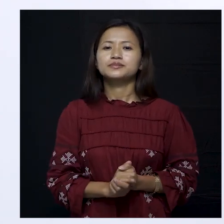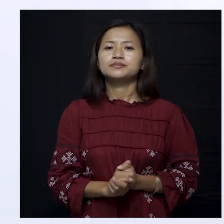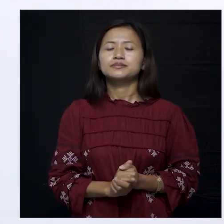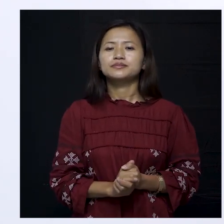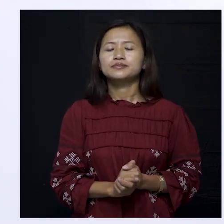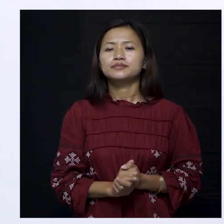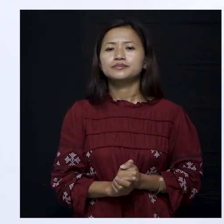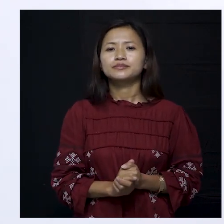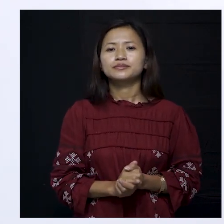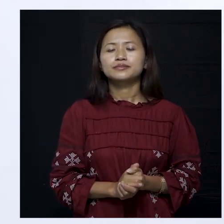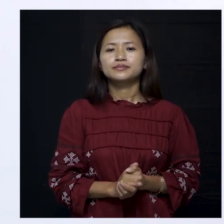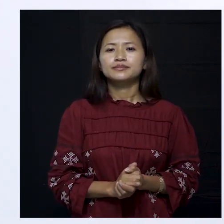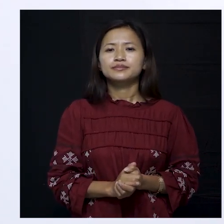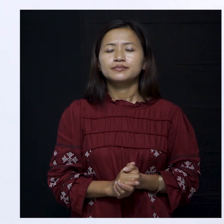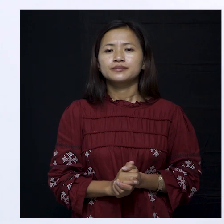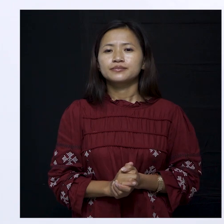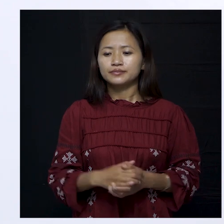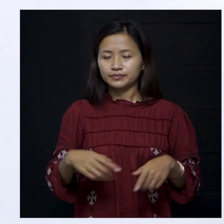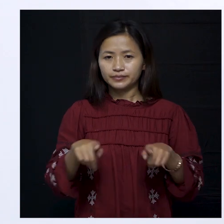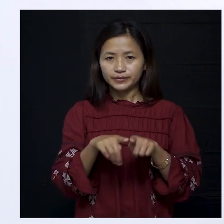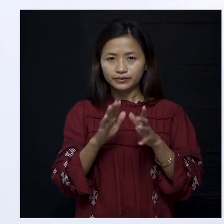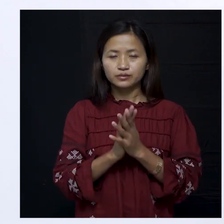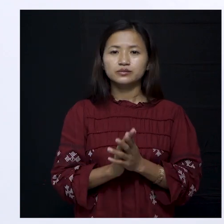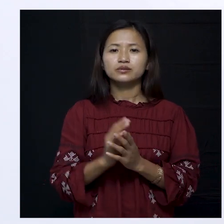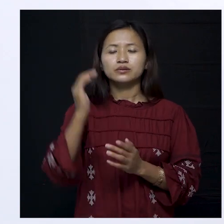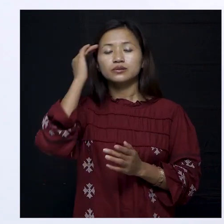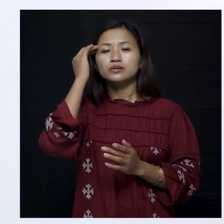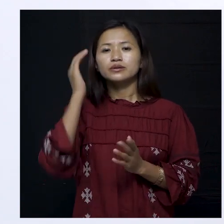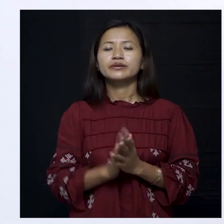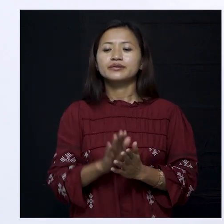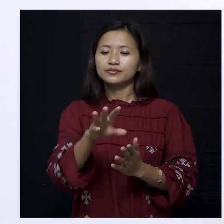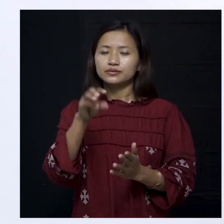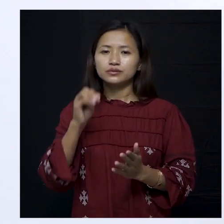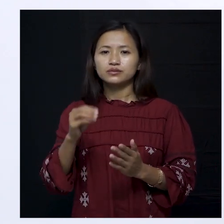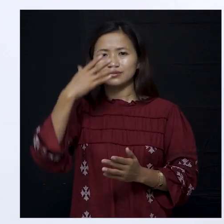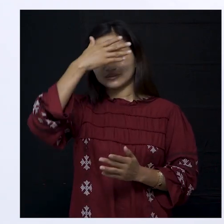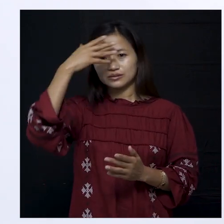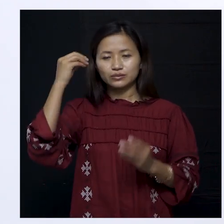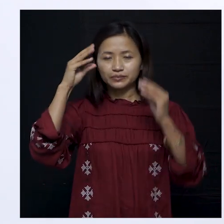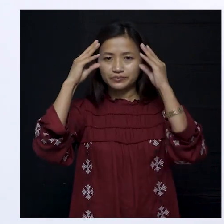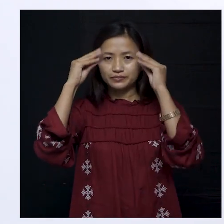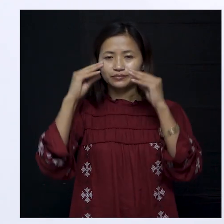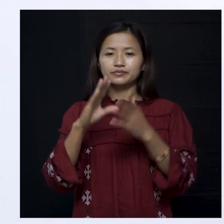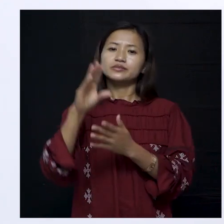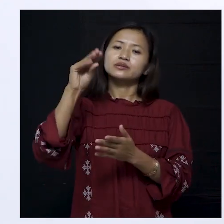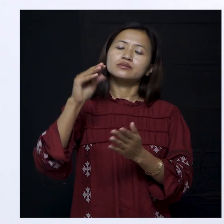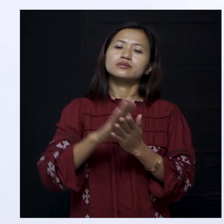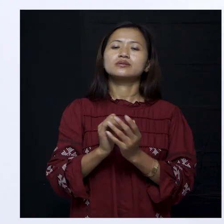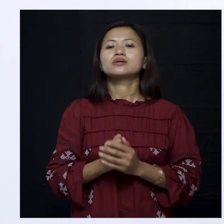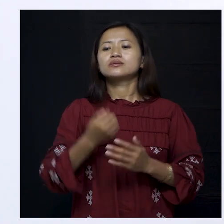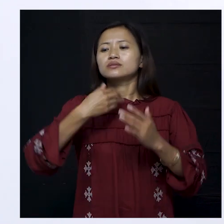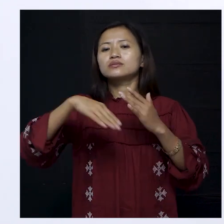Stay focused on the main idea, and you also have to know that if you get swayed away from your topic, that is